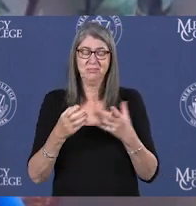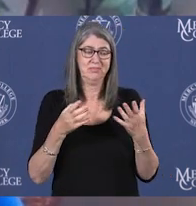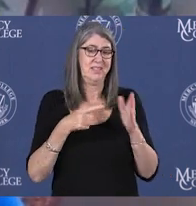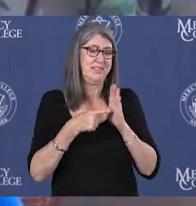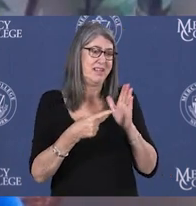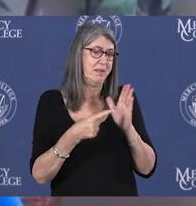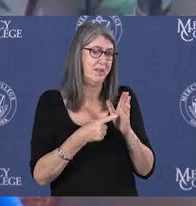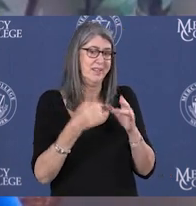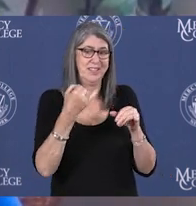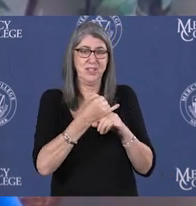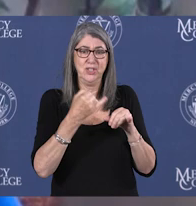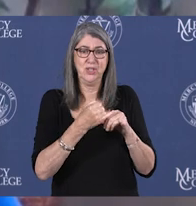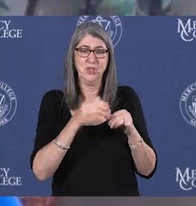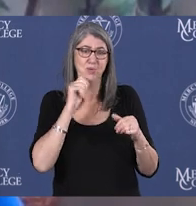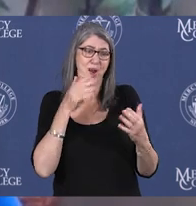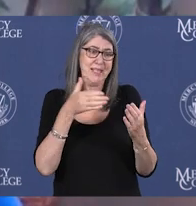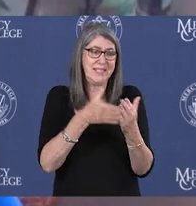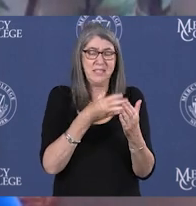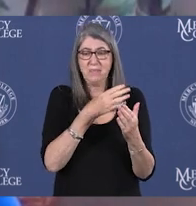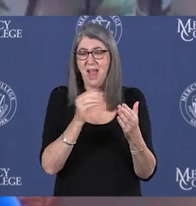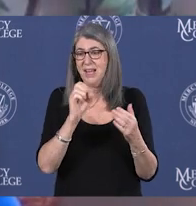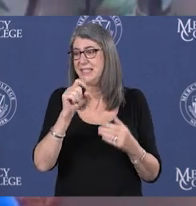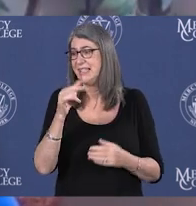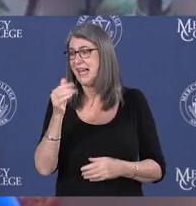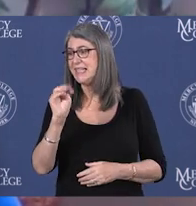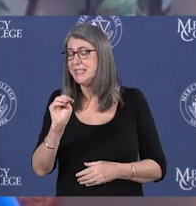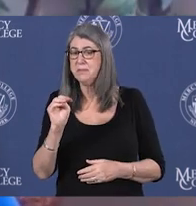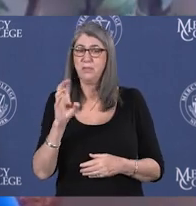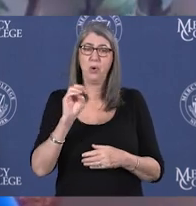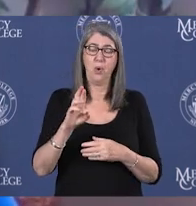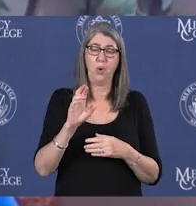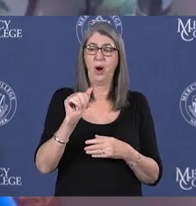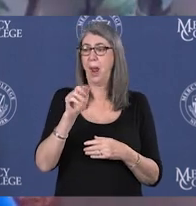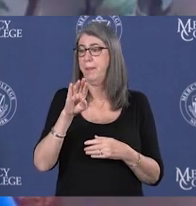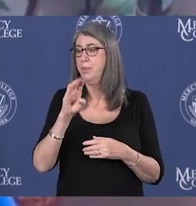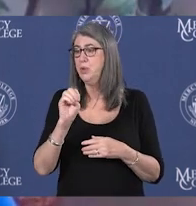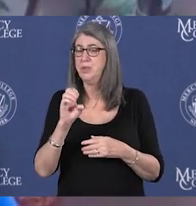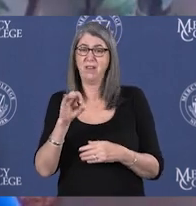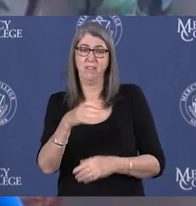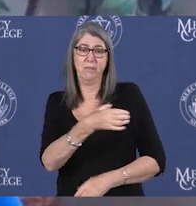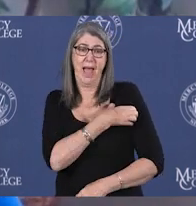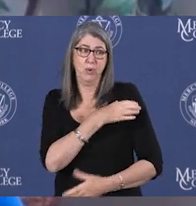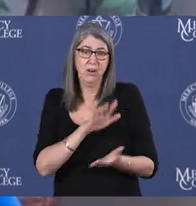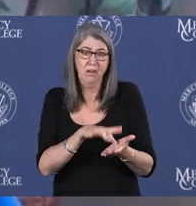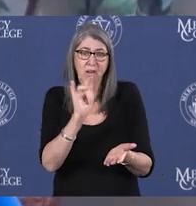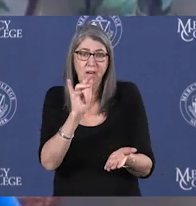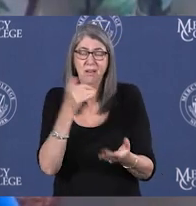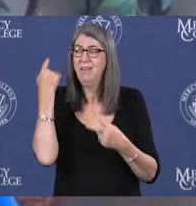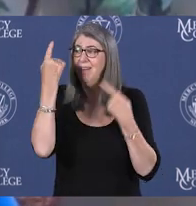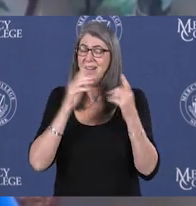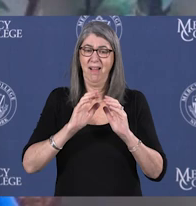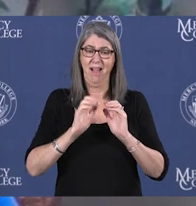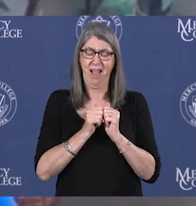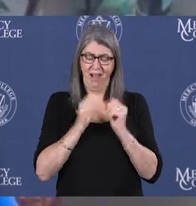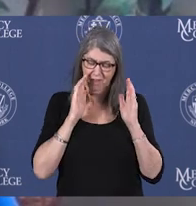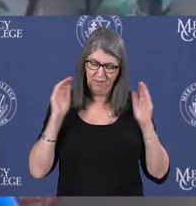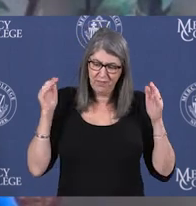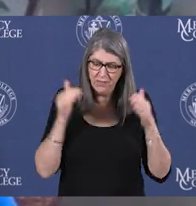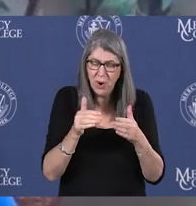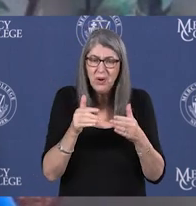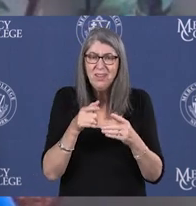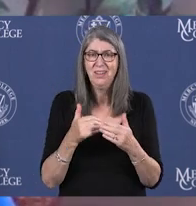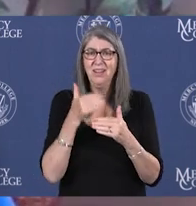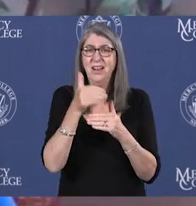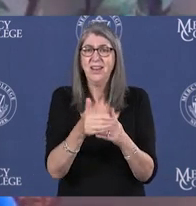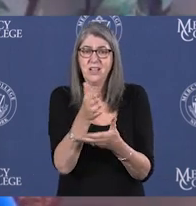instances of institutional racism and sexism, or abuses of power, you may wonder how to focus on